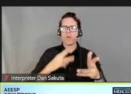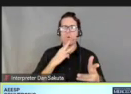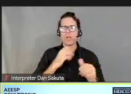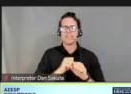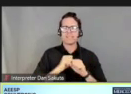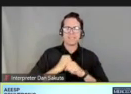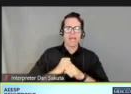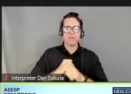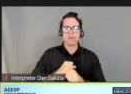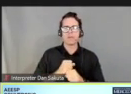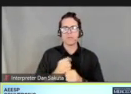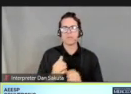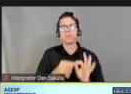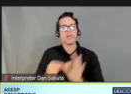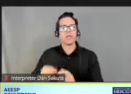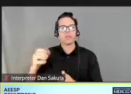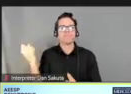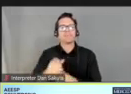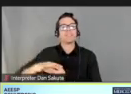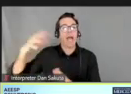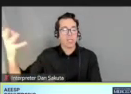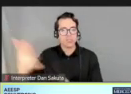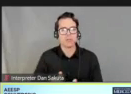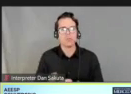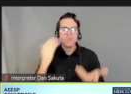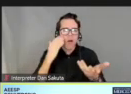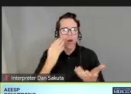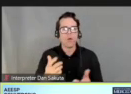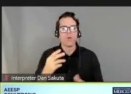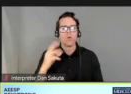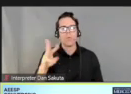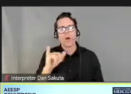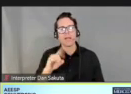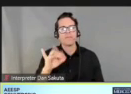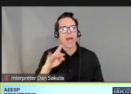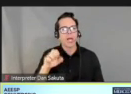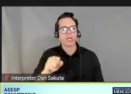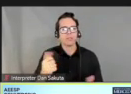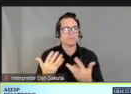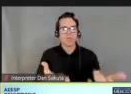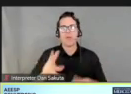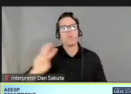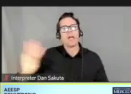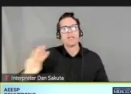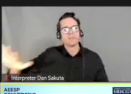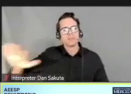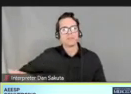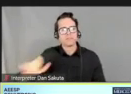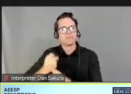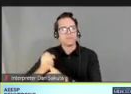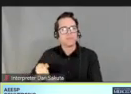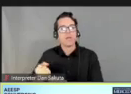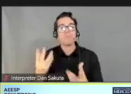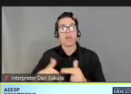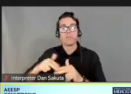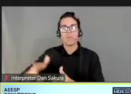disaster perspective. So we're all familiar with the wildfires that are happening out in the American West right now. Many of the buildings that are left